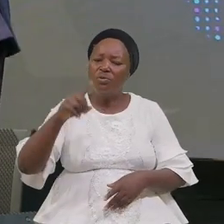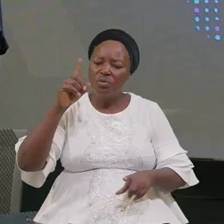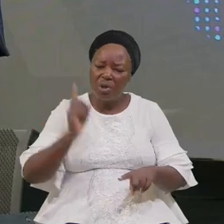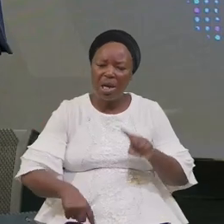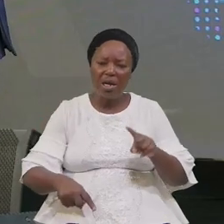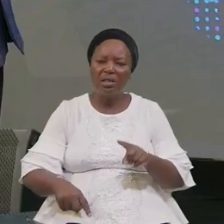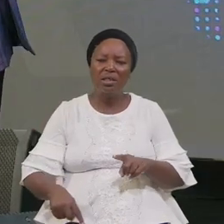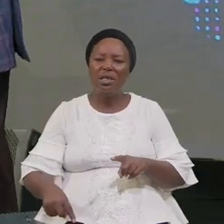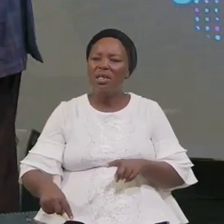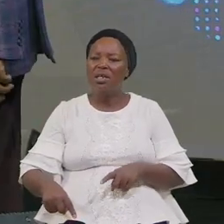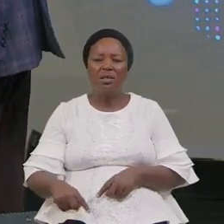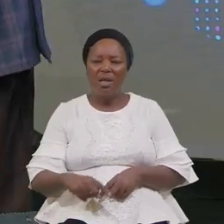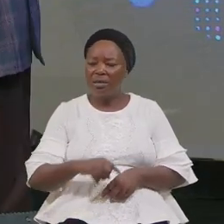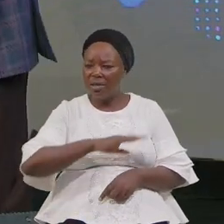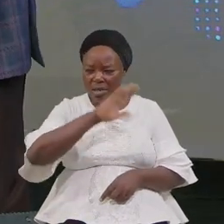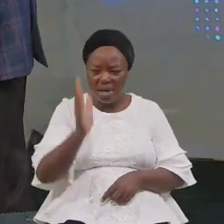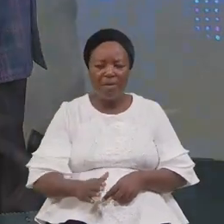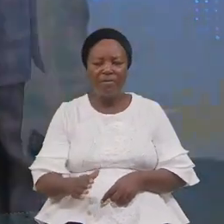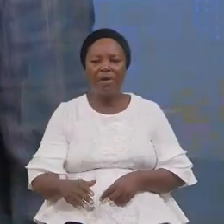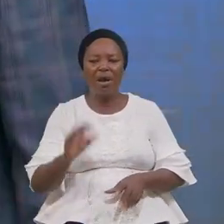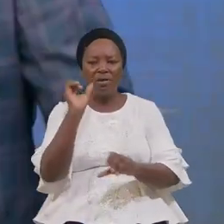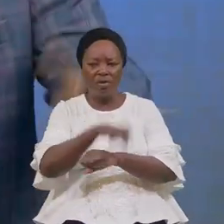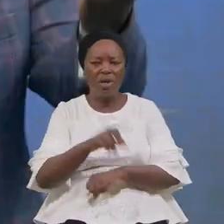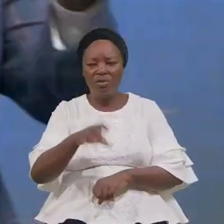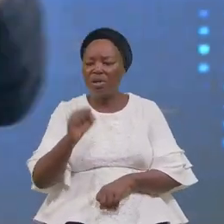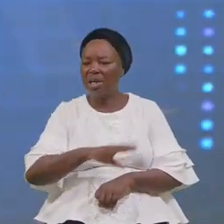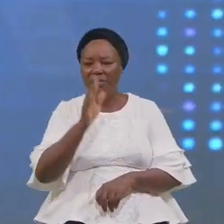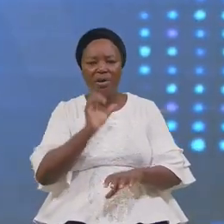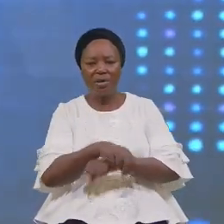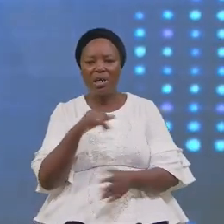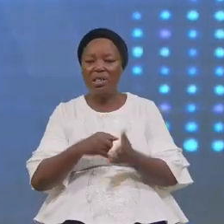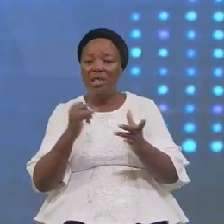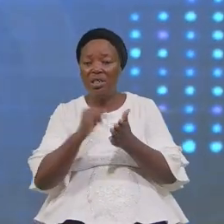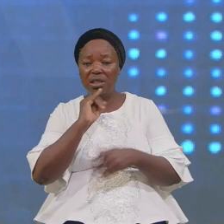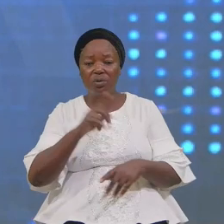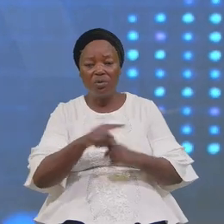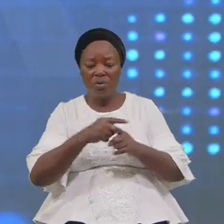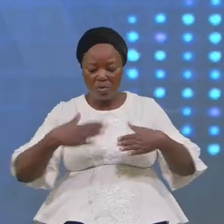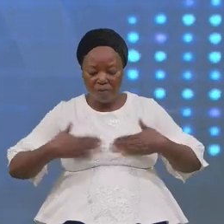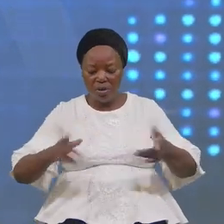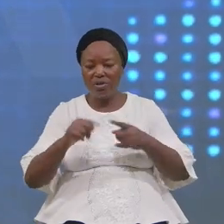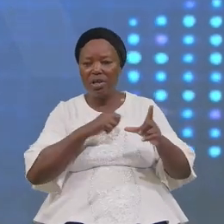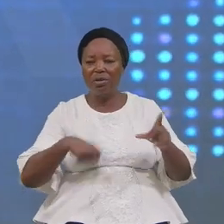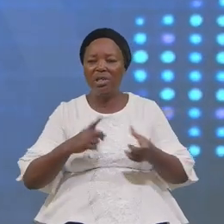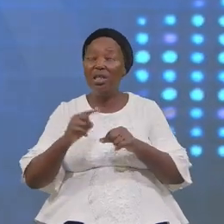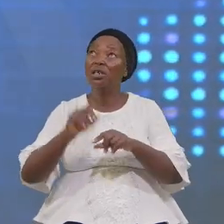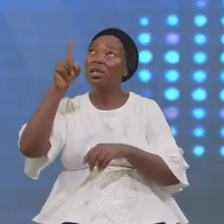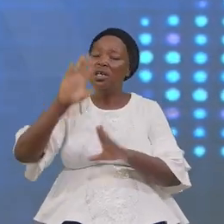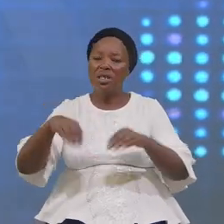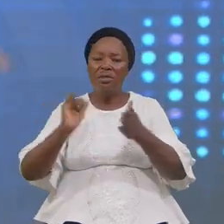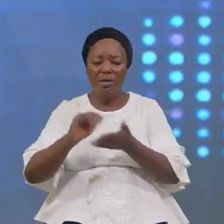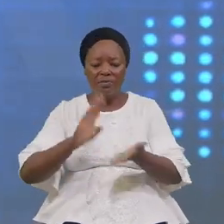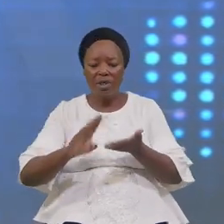never conquer. It's when you confess to God, he gives the forgiveness and he gives